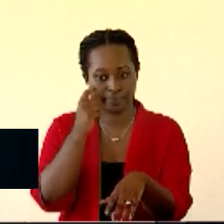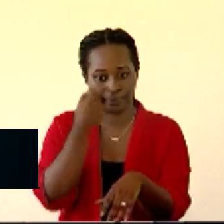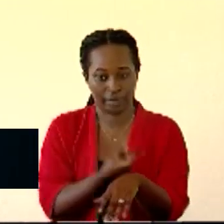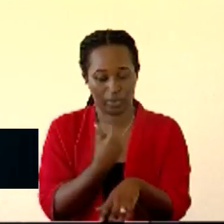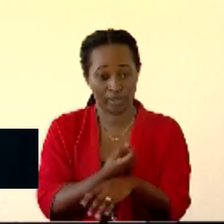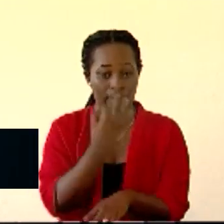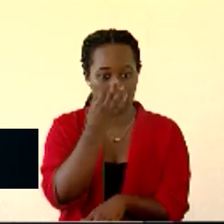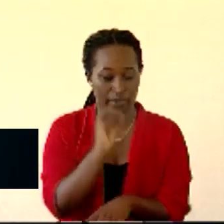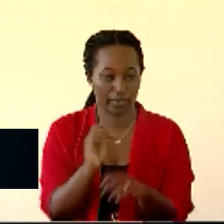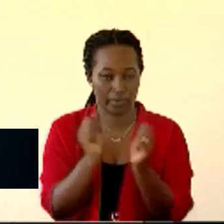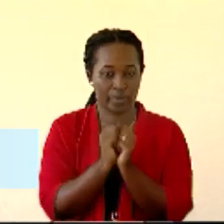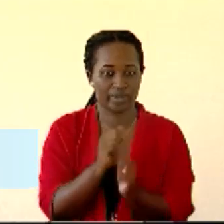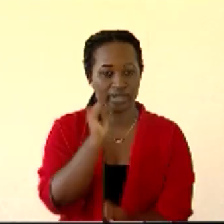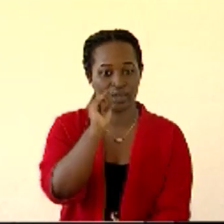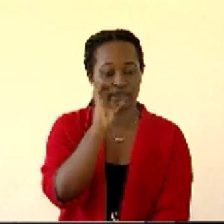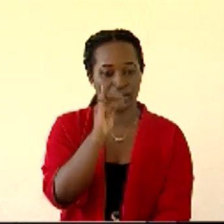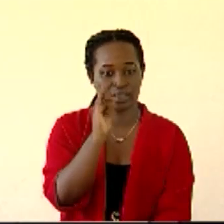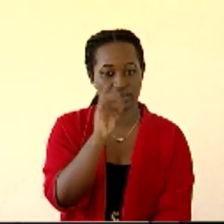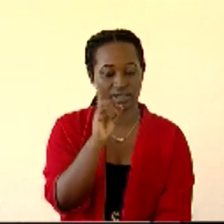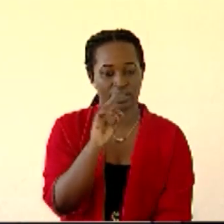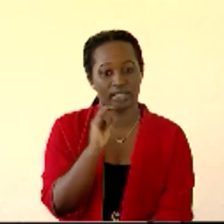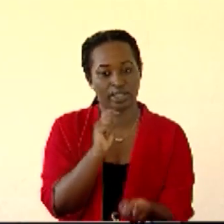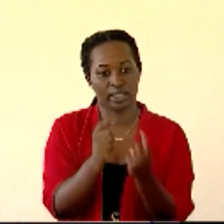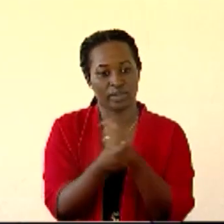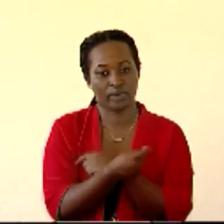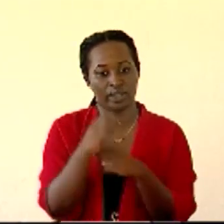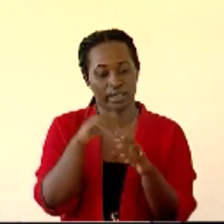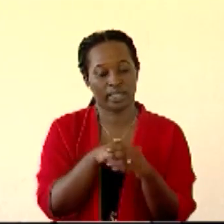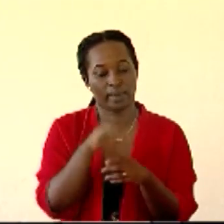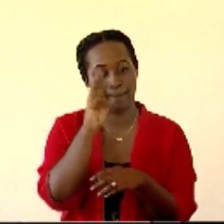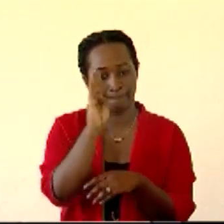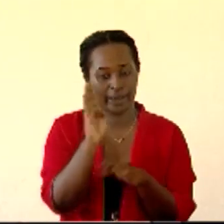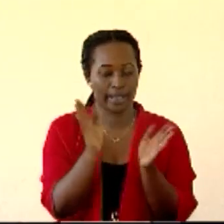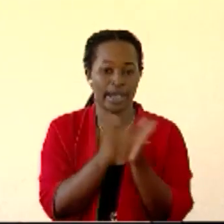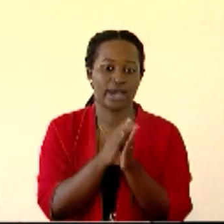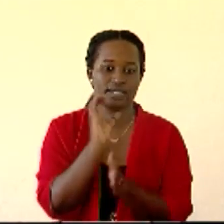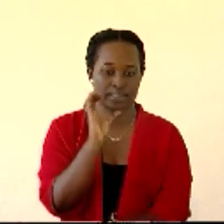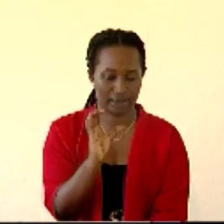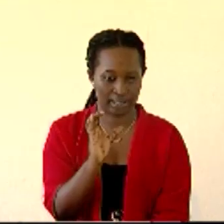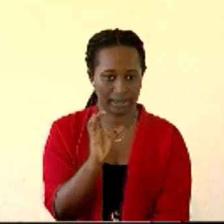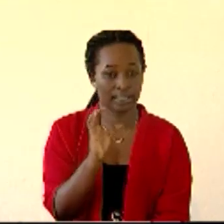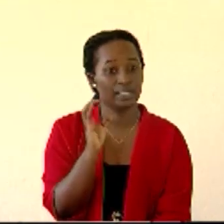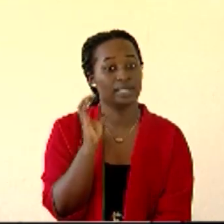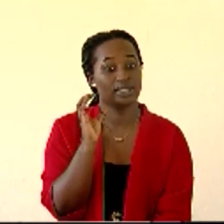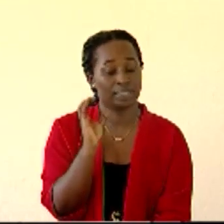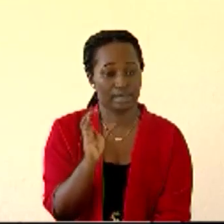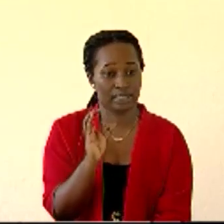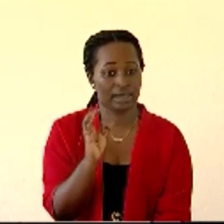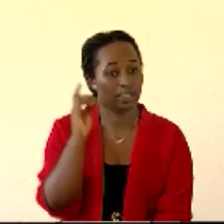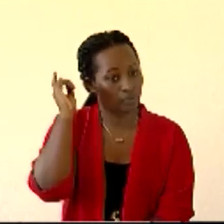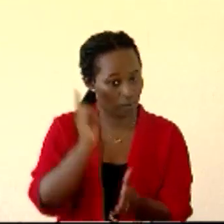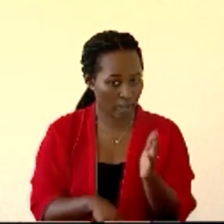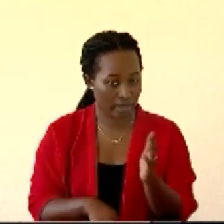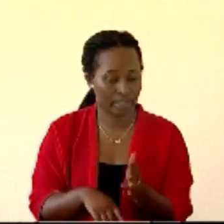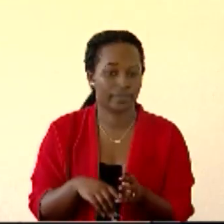aqueous acid, it was converted into B and C. So C is